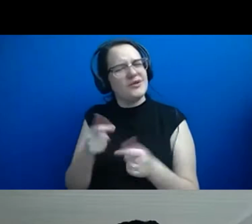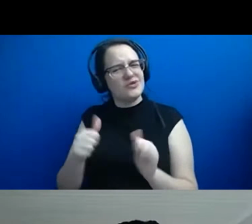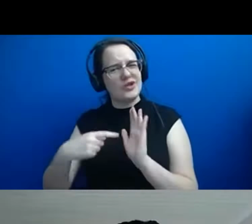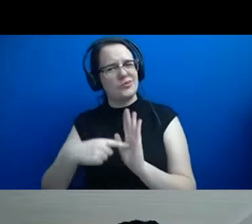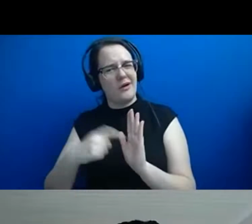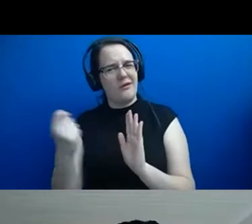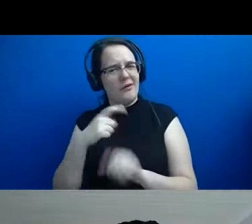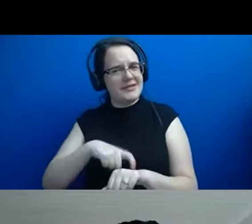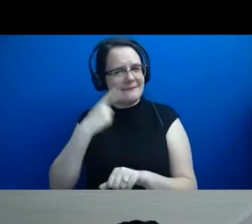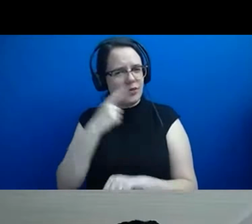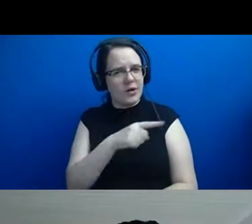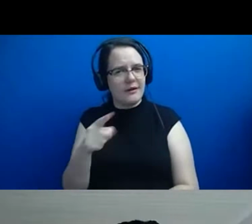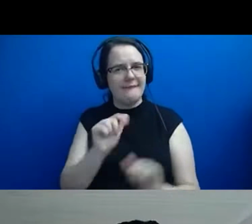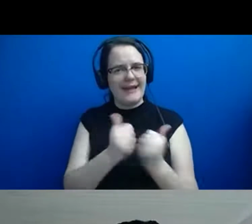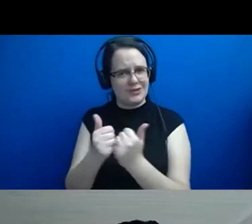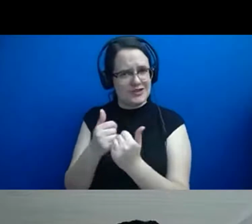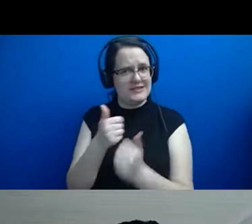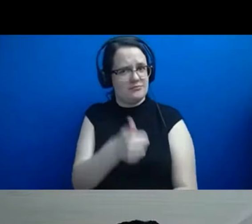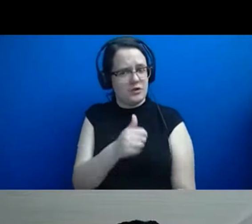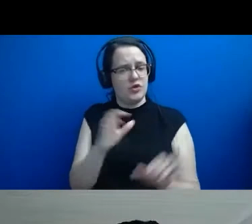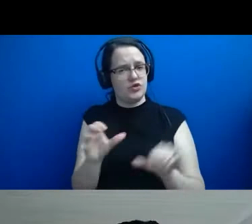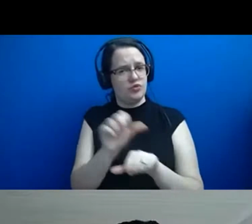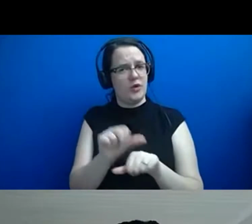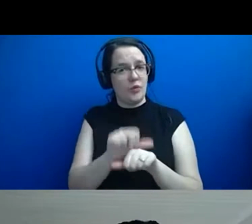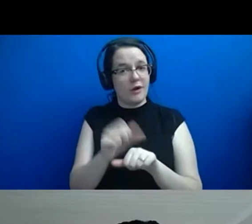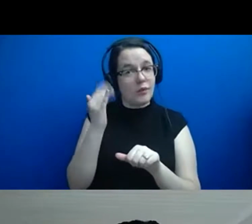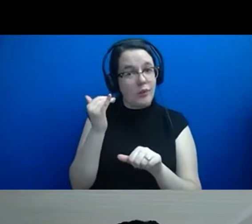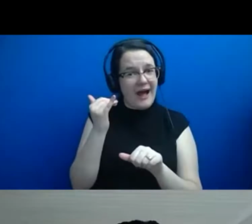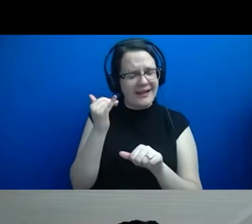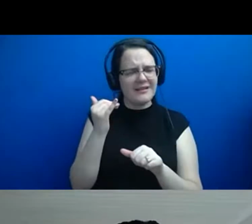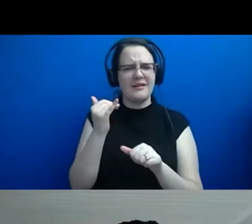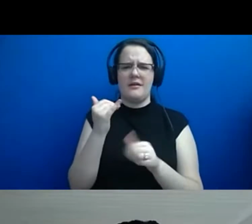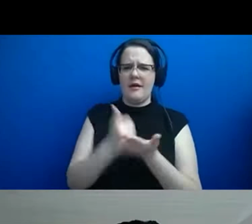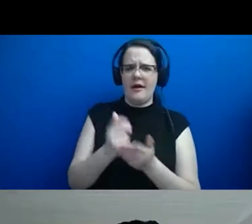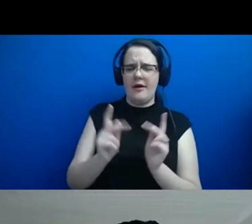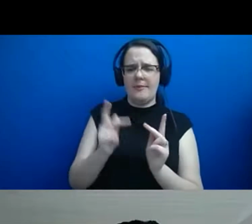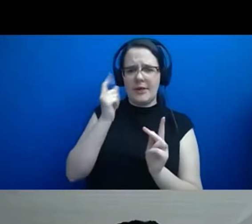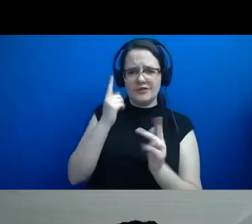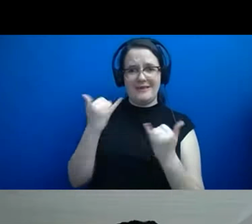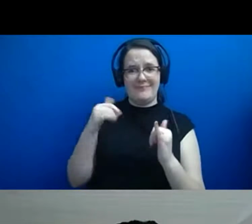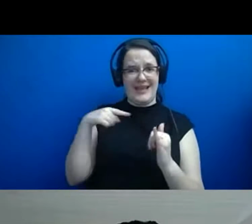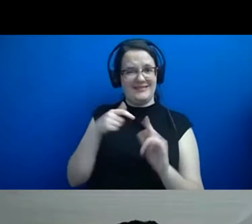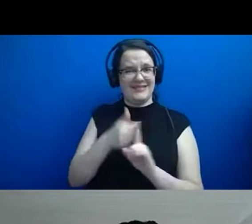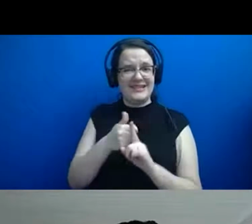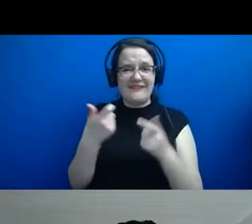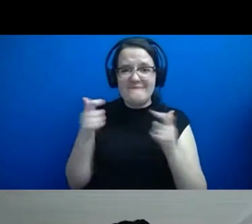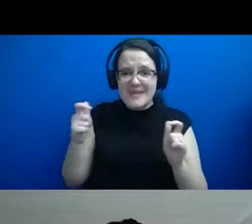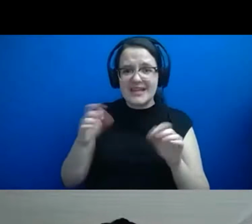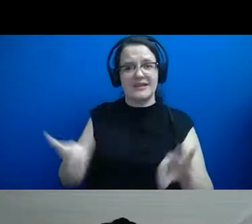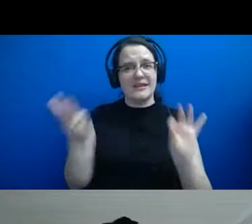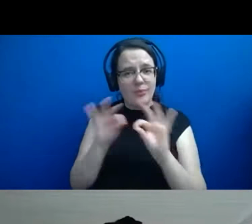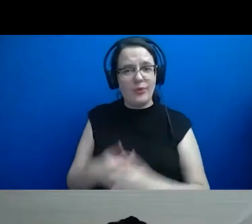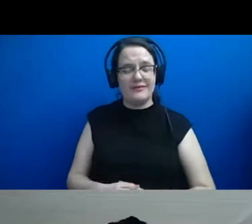work on the front line, to make people understand how big and how important play is, right? And it came out last week in